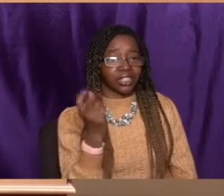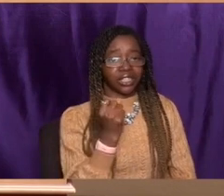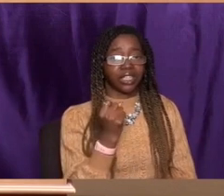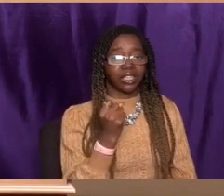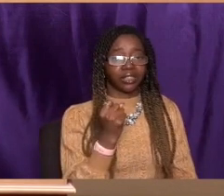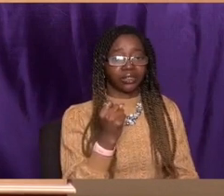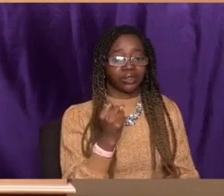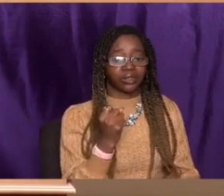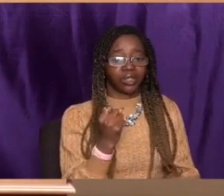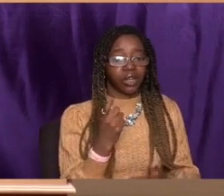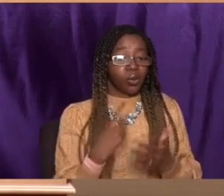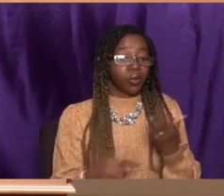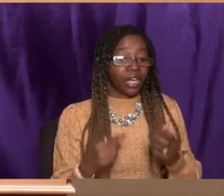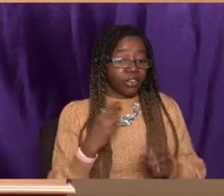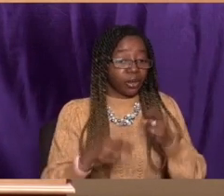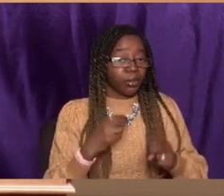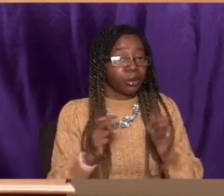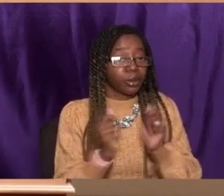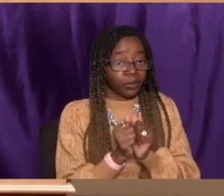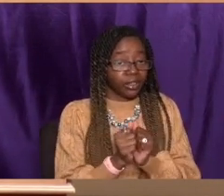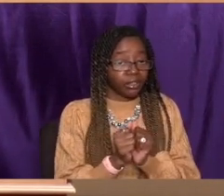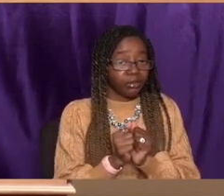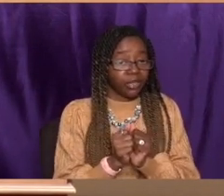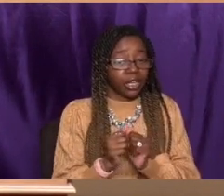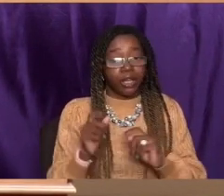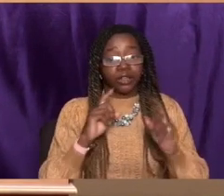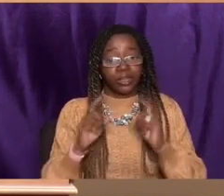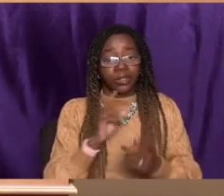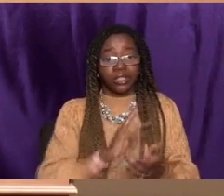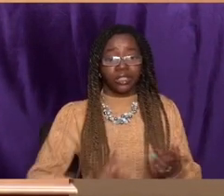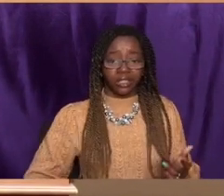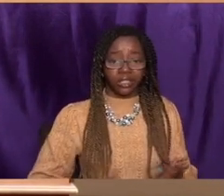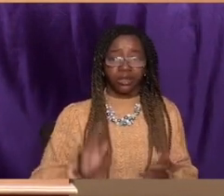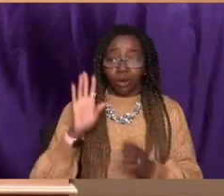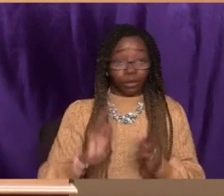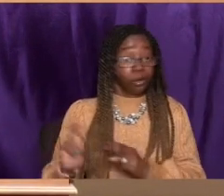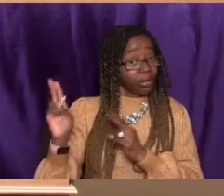stumble with and go speak to Pharaoh on your behalf.